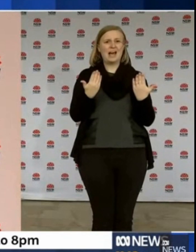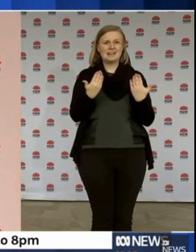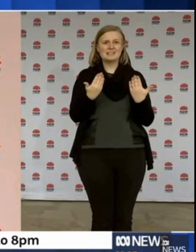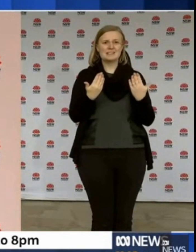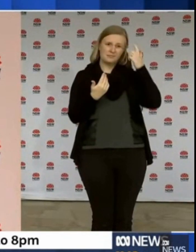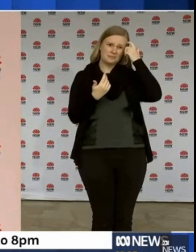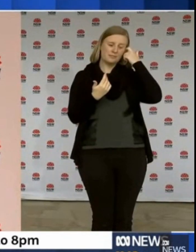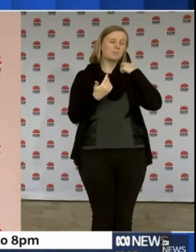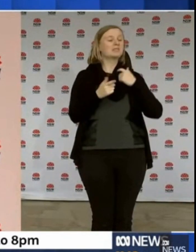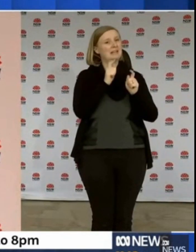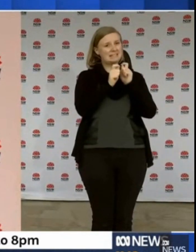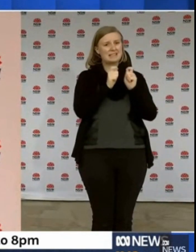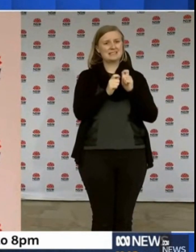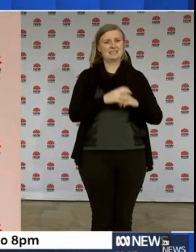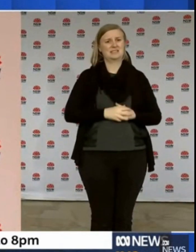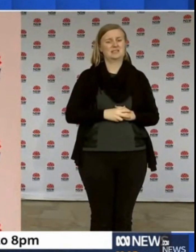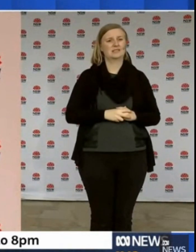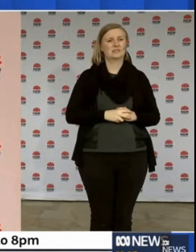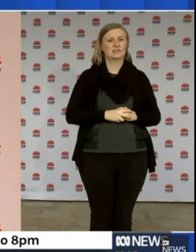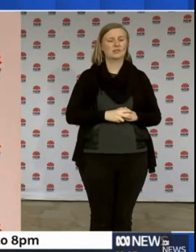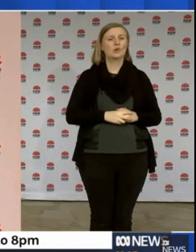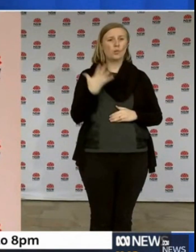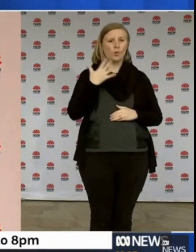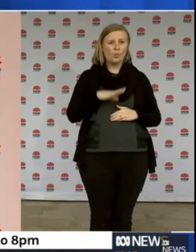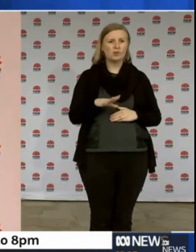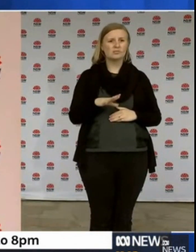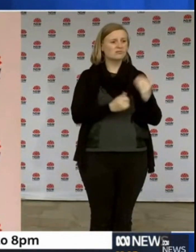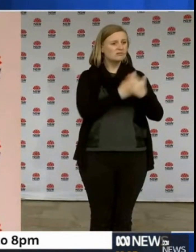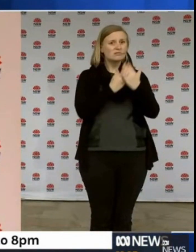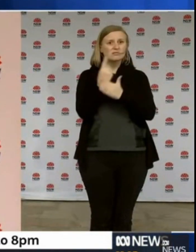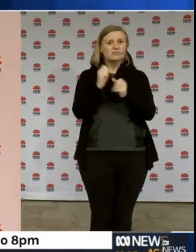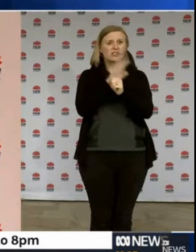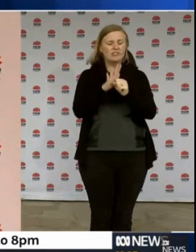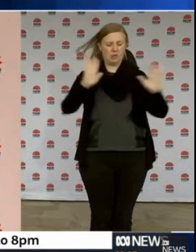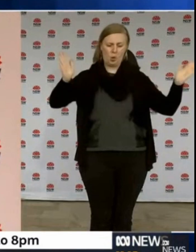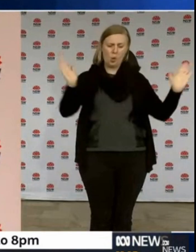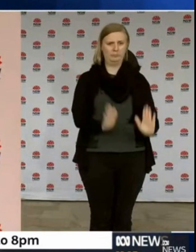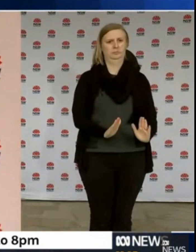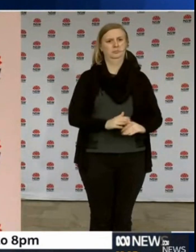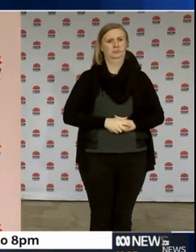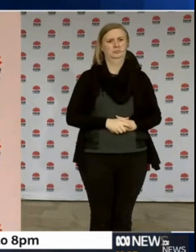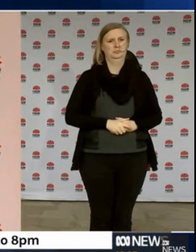see this, achieve no community transmission as quickly as we can.